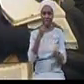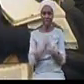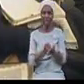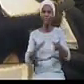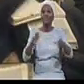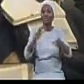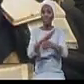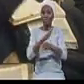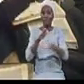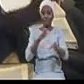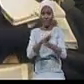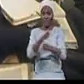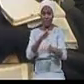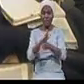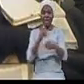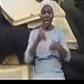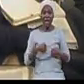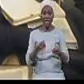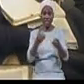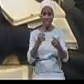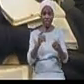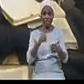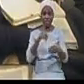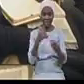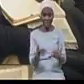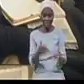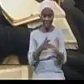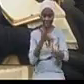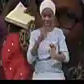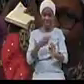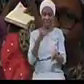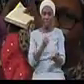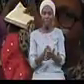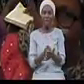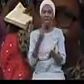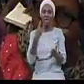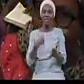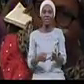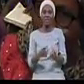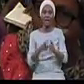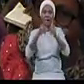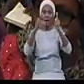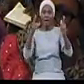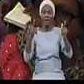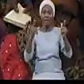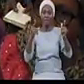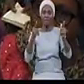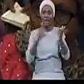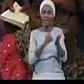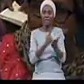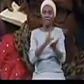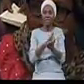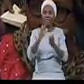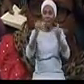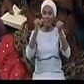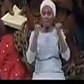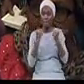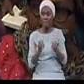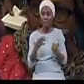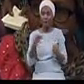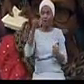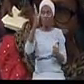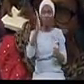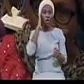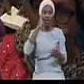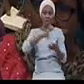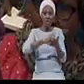Sufficiency has come. The supernatural power of God will wipe everything negative out of your